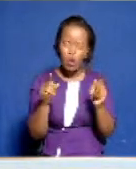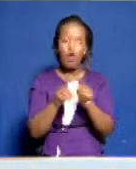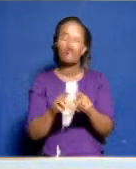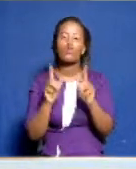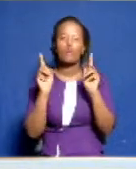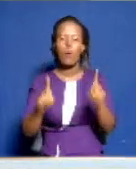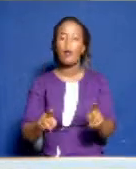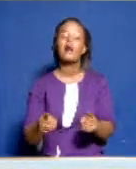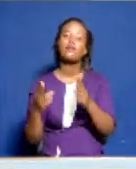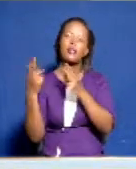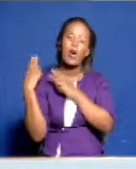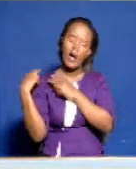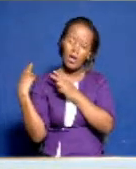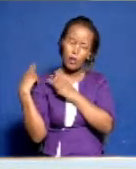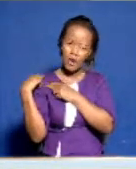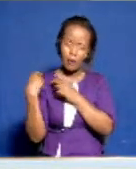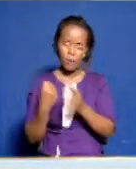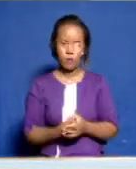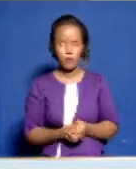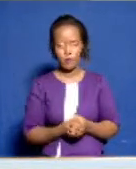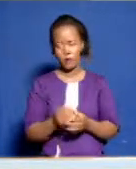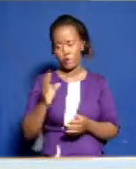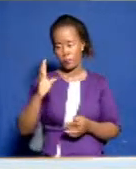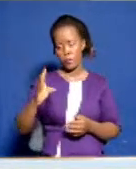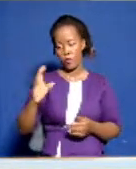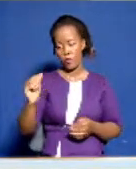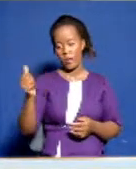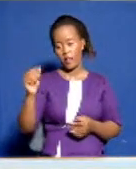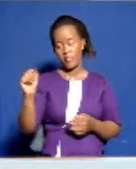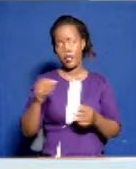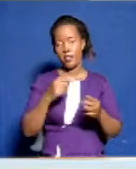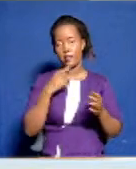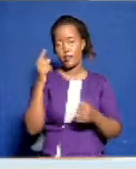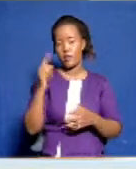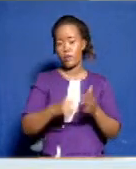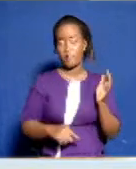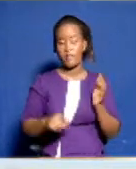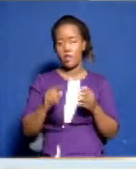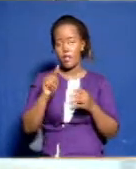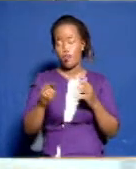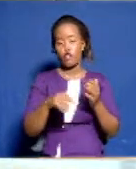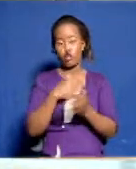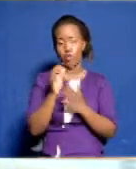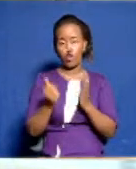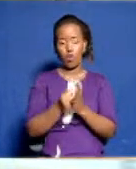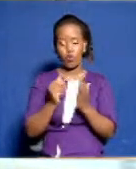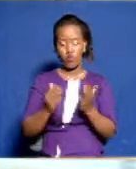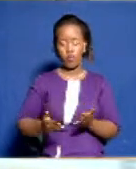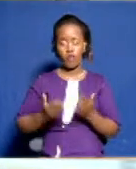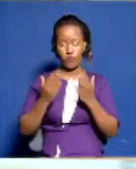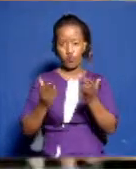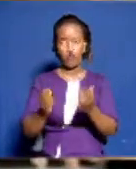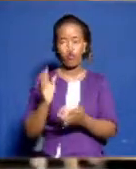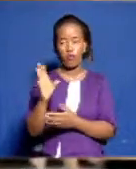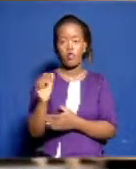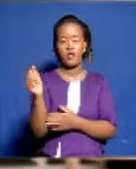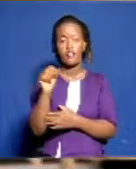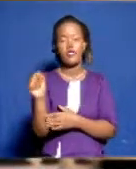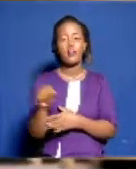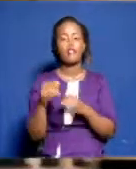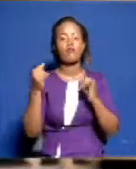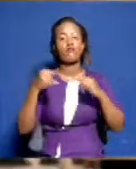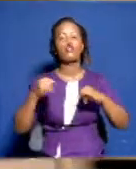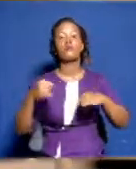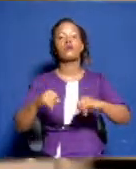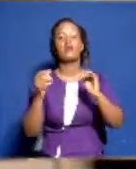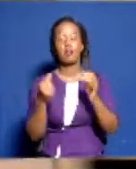to Mwananchi. Elachi said recommendations will be presented to the Cabinet Secretary for implementation. HUDUMA centers